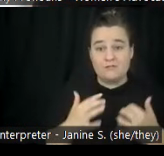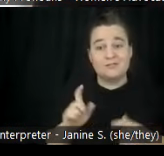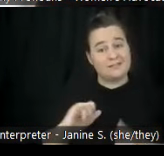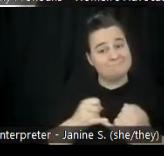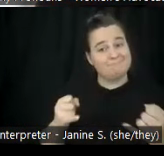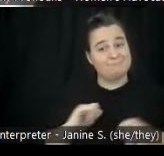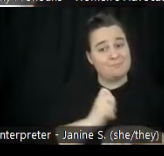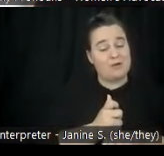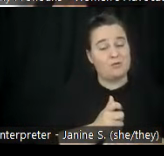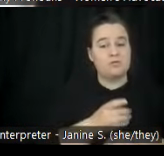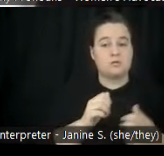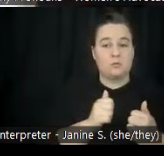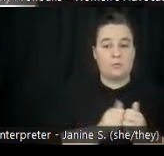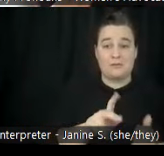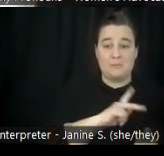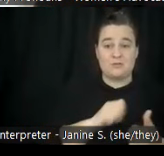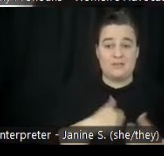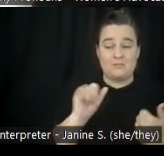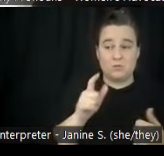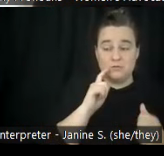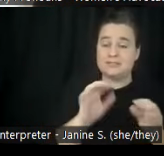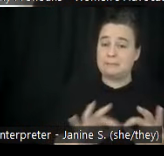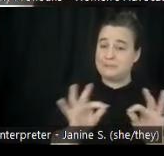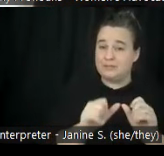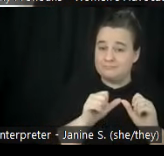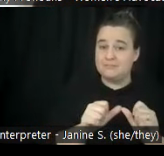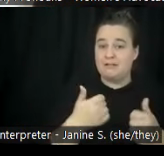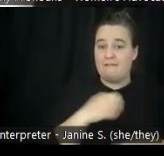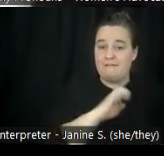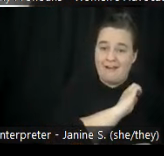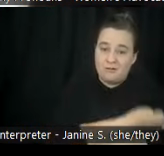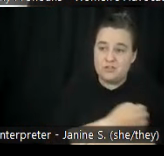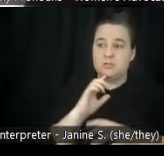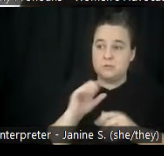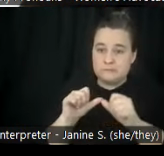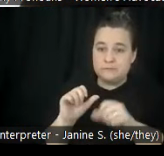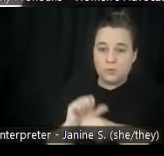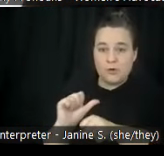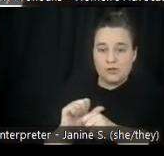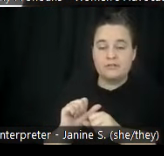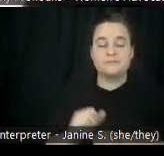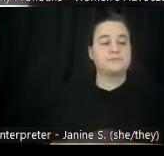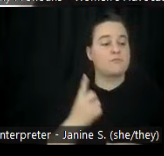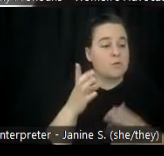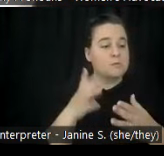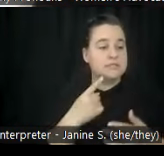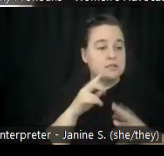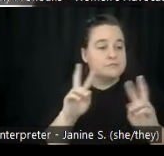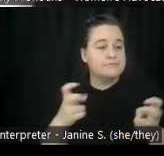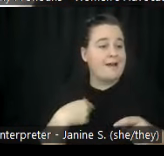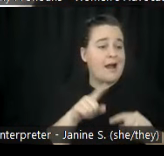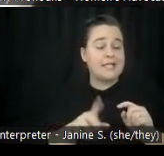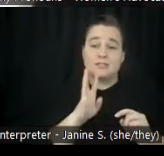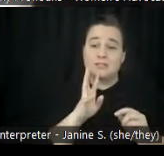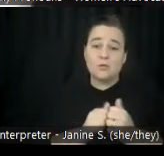their personal lives as well. And it's important that we do that to continue to have the energy to do the work that we do. One person said, I can't talk with you right now, but